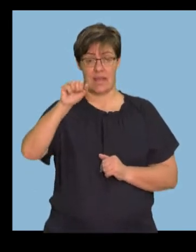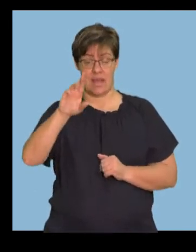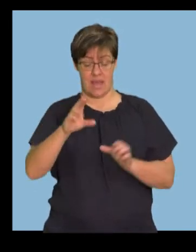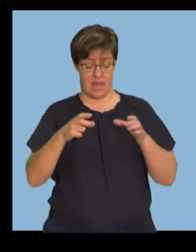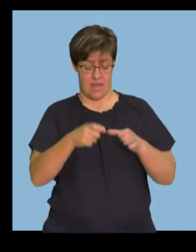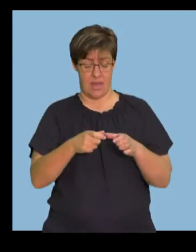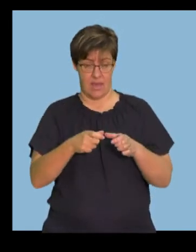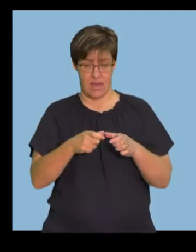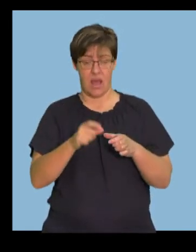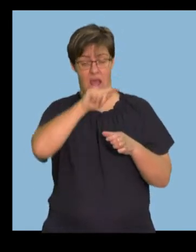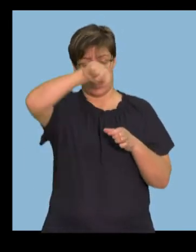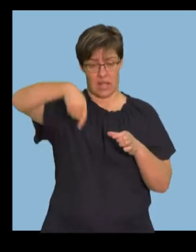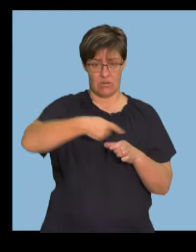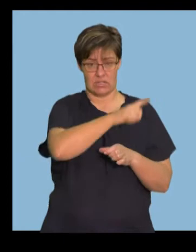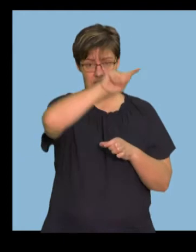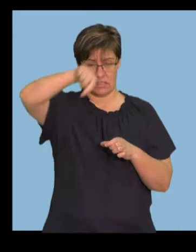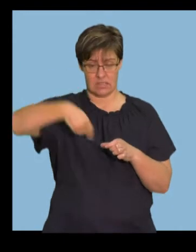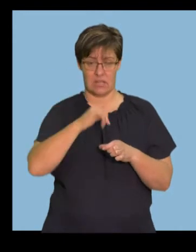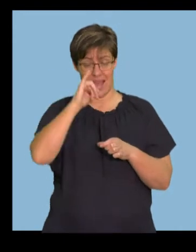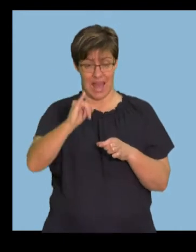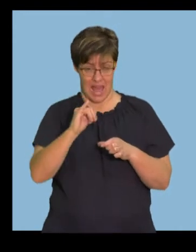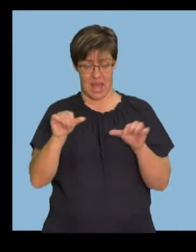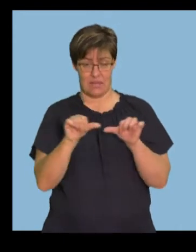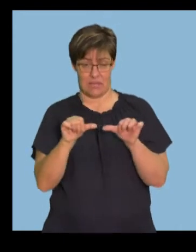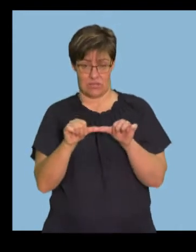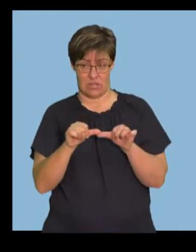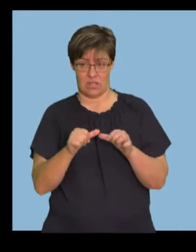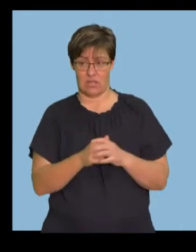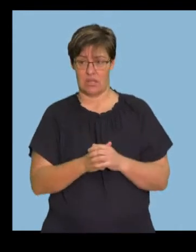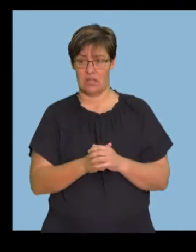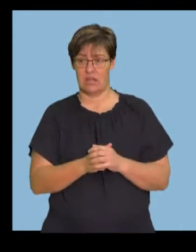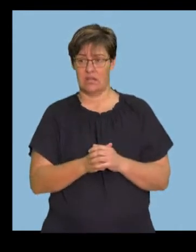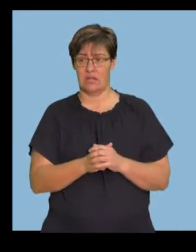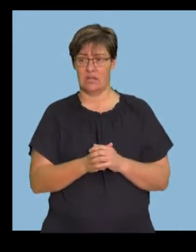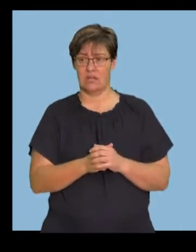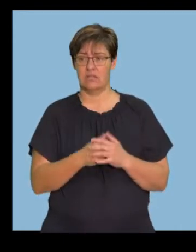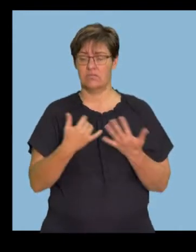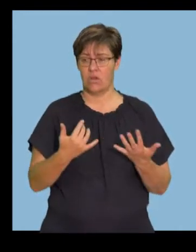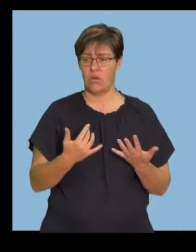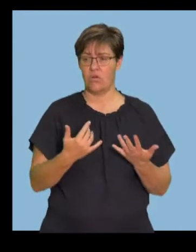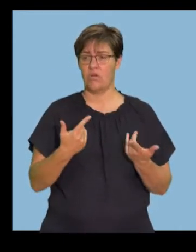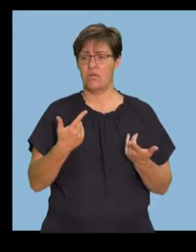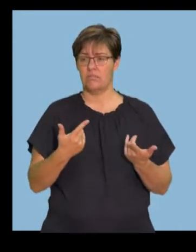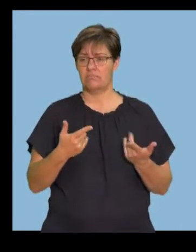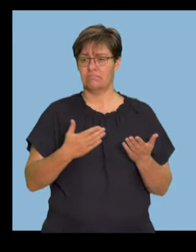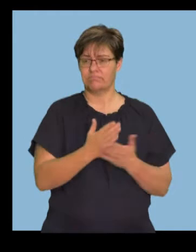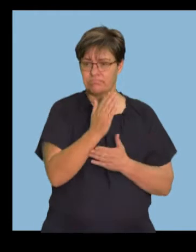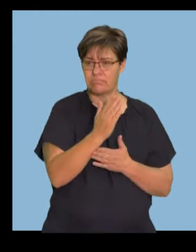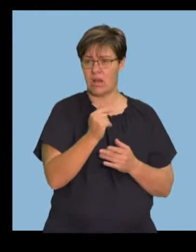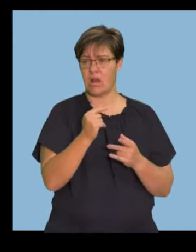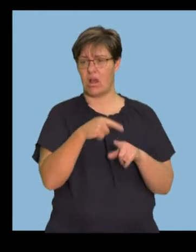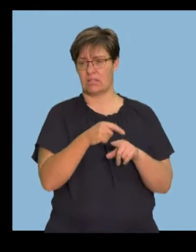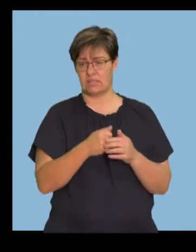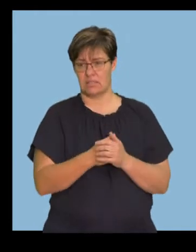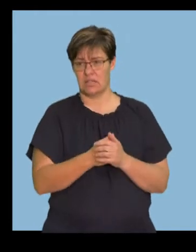would measure the current, while the voltmeter will give us an indication of the potential difference. It could be across